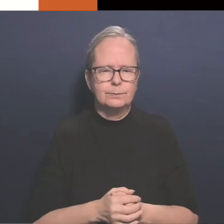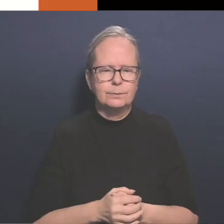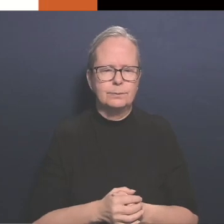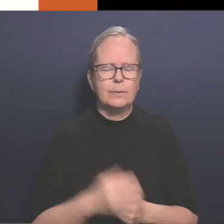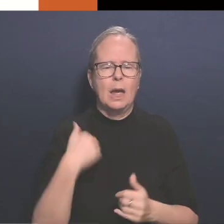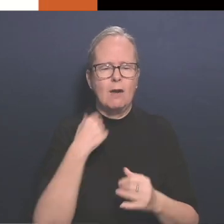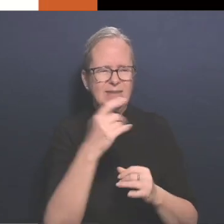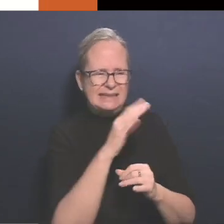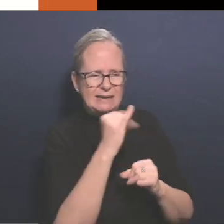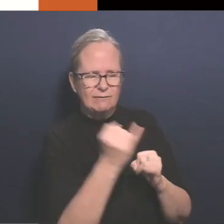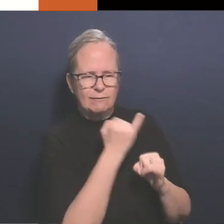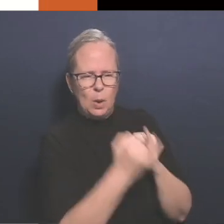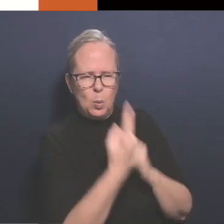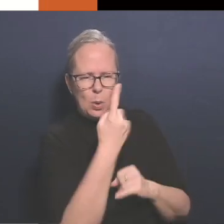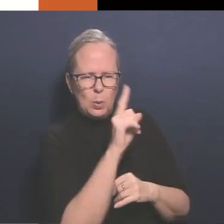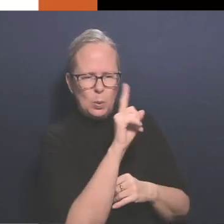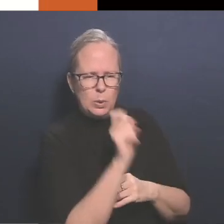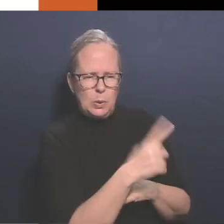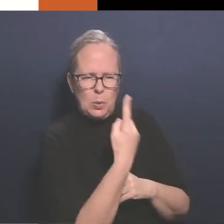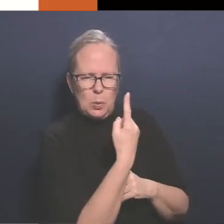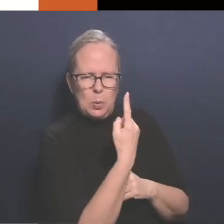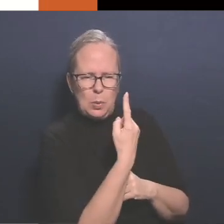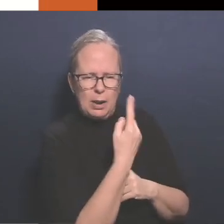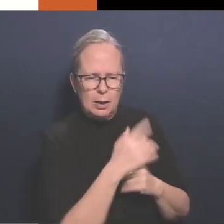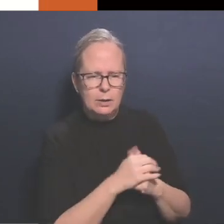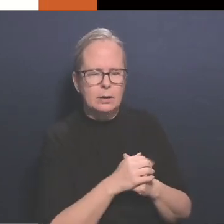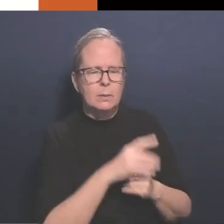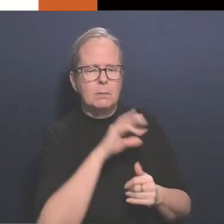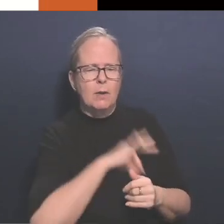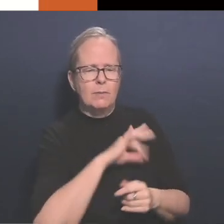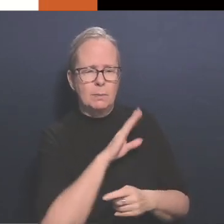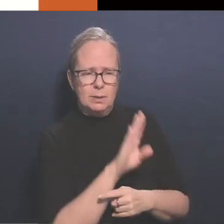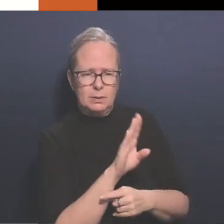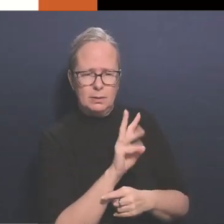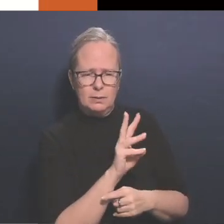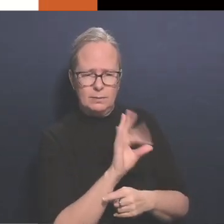because a lot of the government sites have